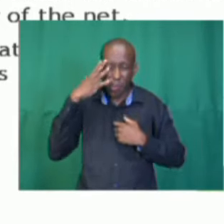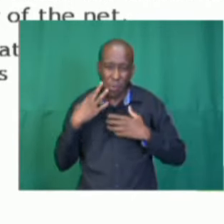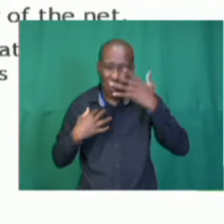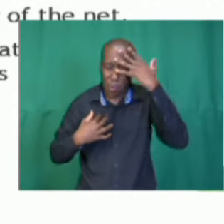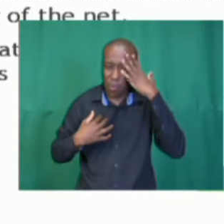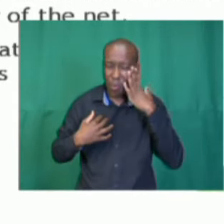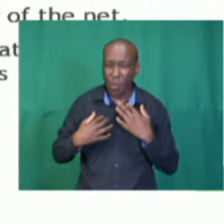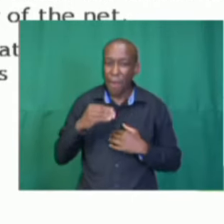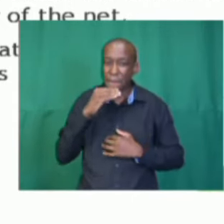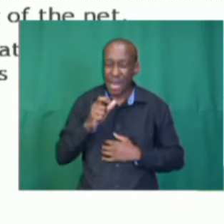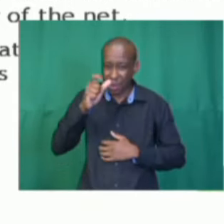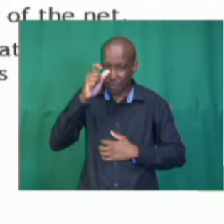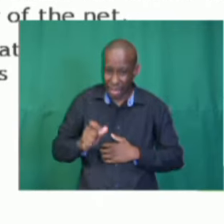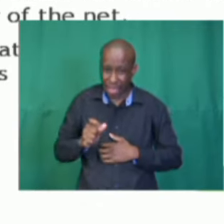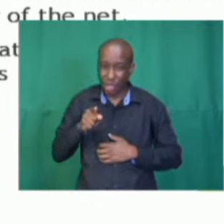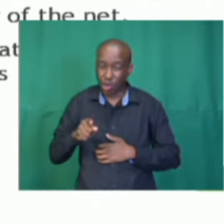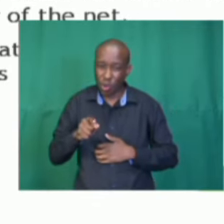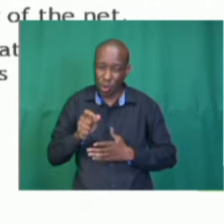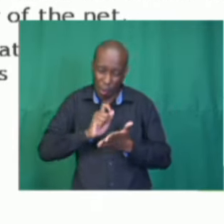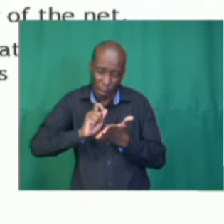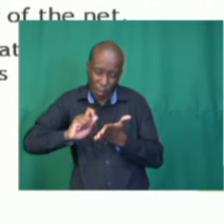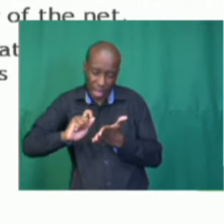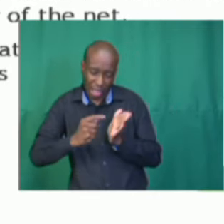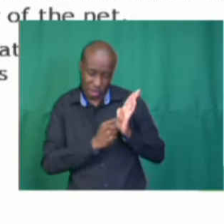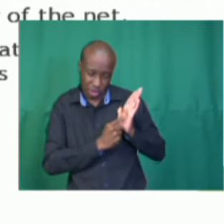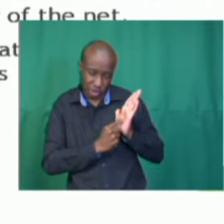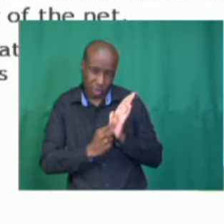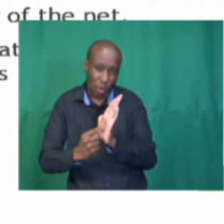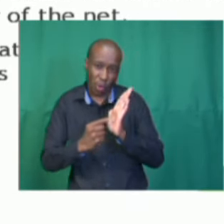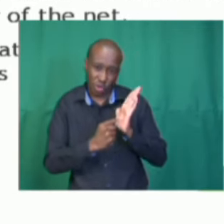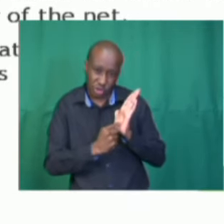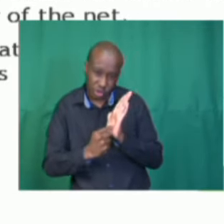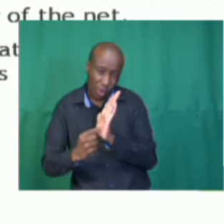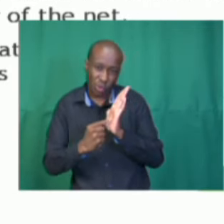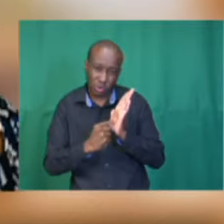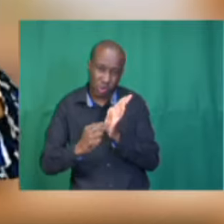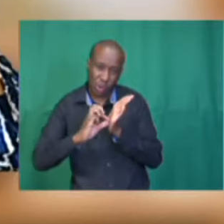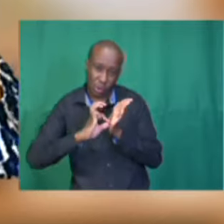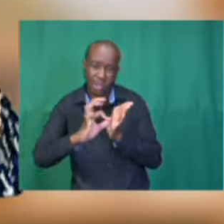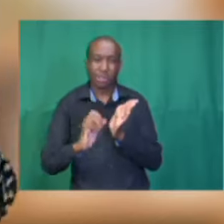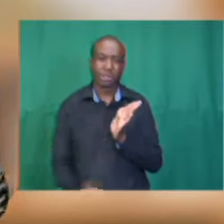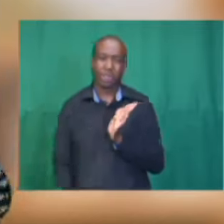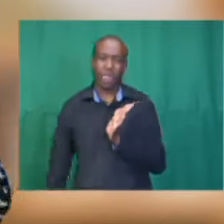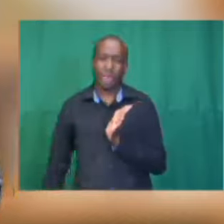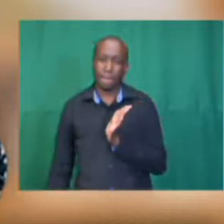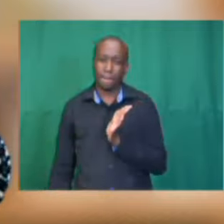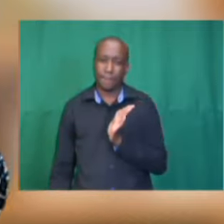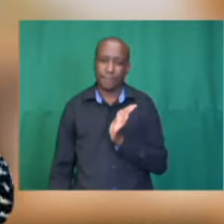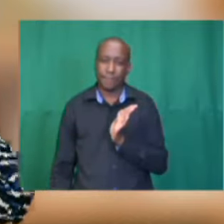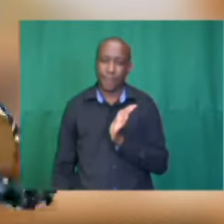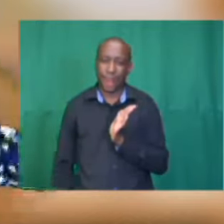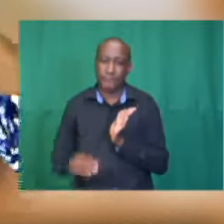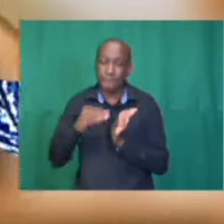that writers use to try for a certain effect. So now the effect here is